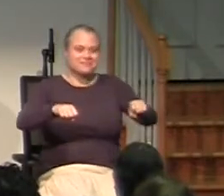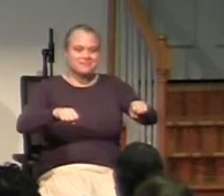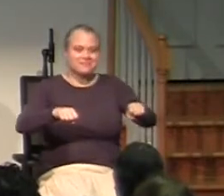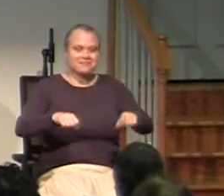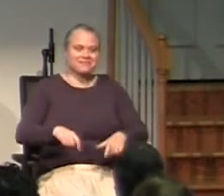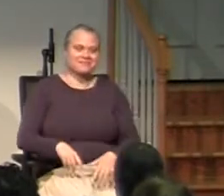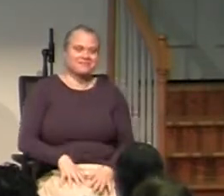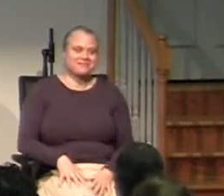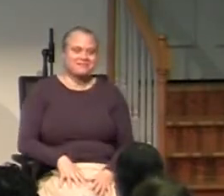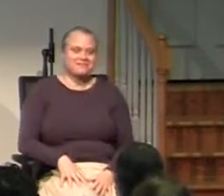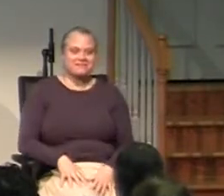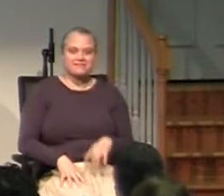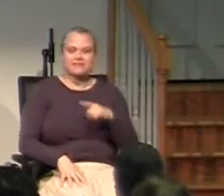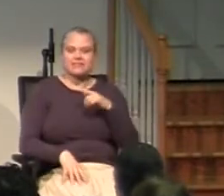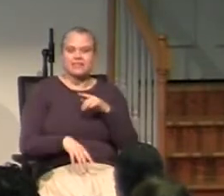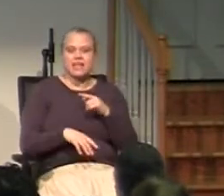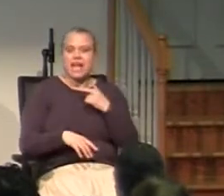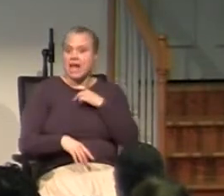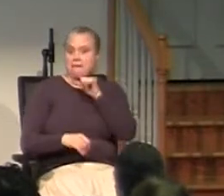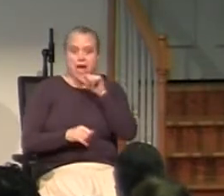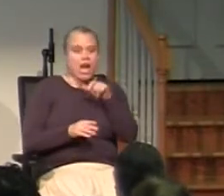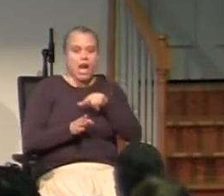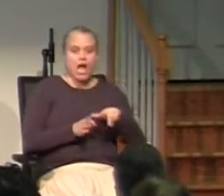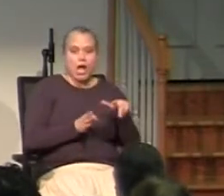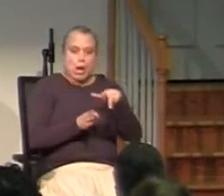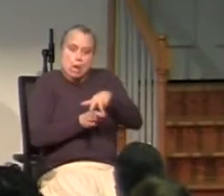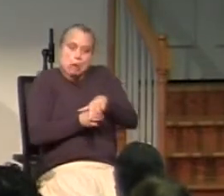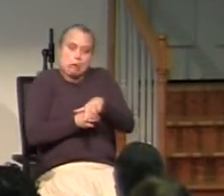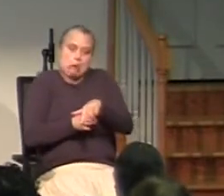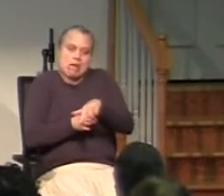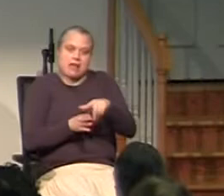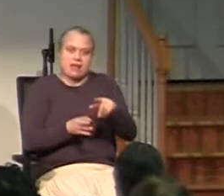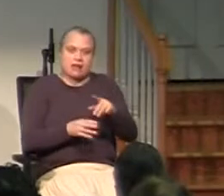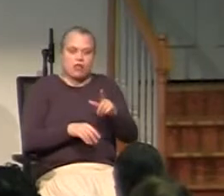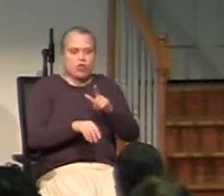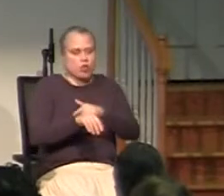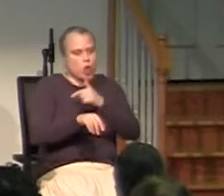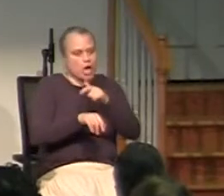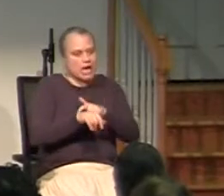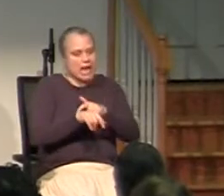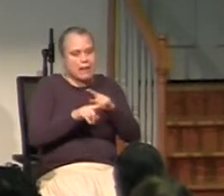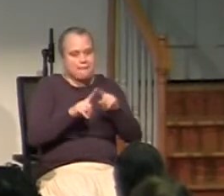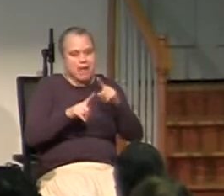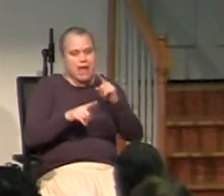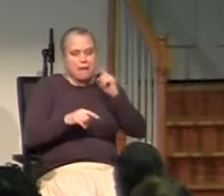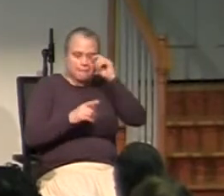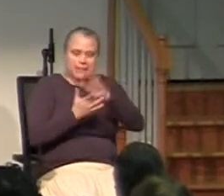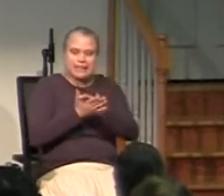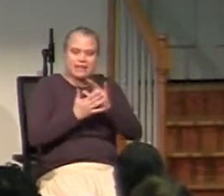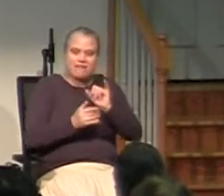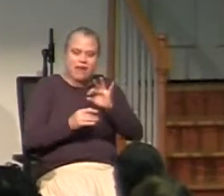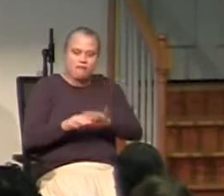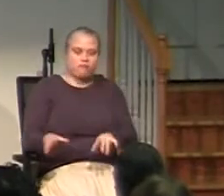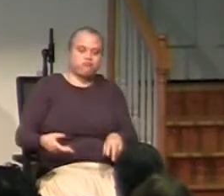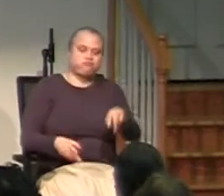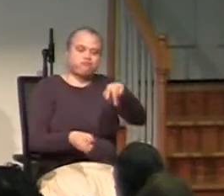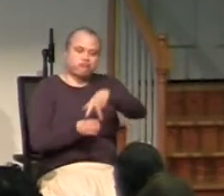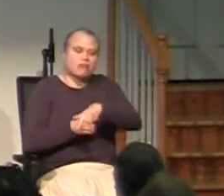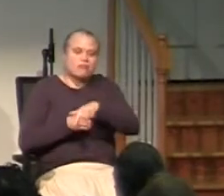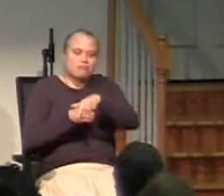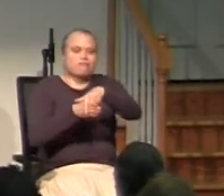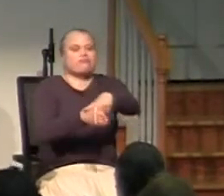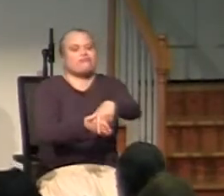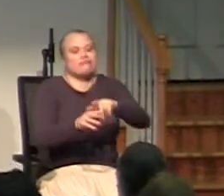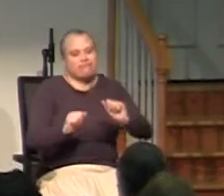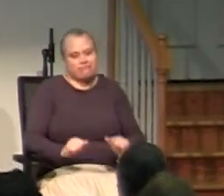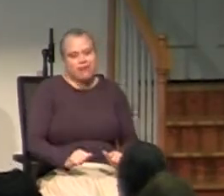I haven't been on it in a long time, and I'm sure it'd be very wobbly to begin with, but I believe those habits would kick in, and I'd be able to ride a